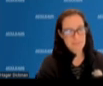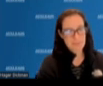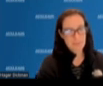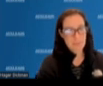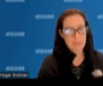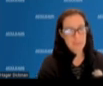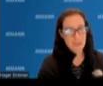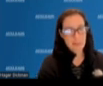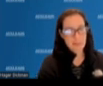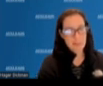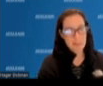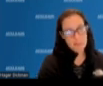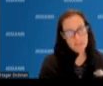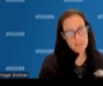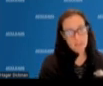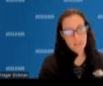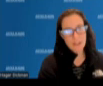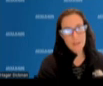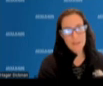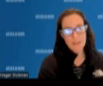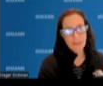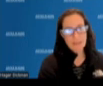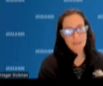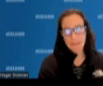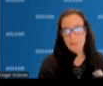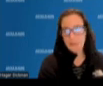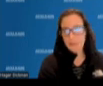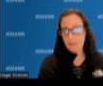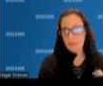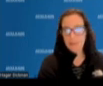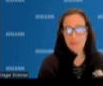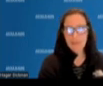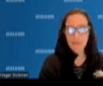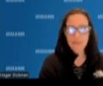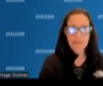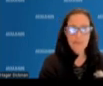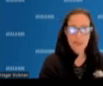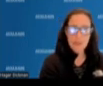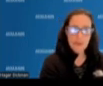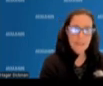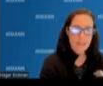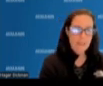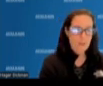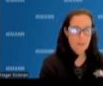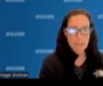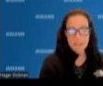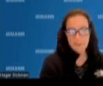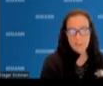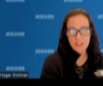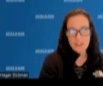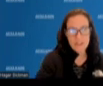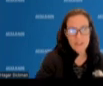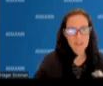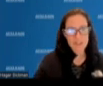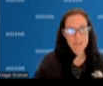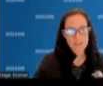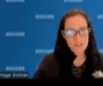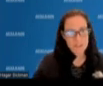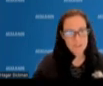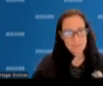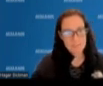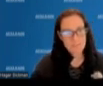Right. We have some resources that are going to be passed around through the PowerPoint, and then we'll take some